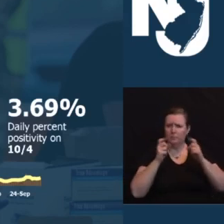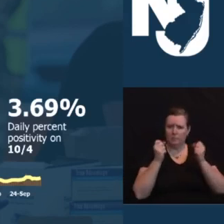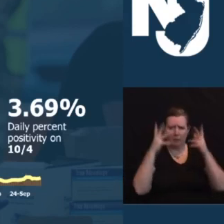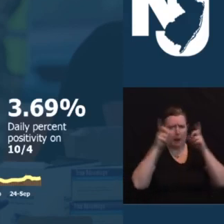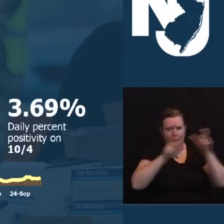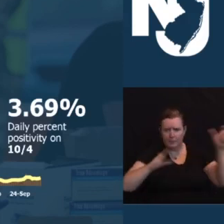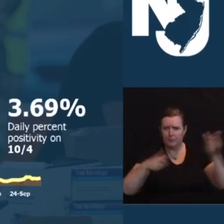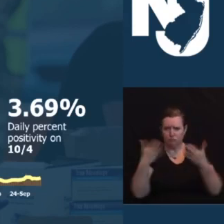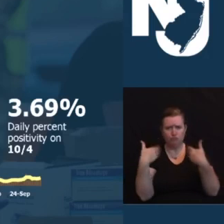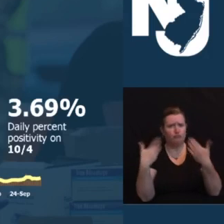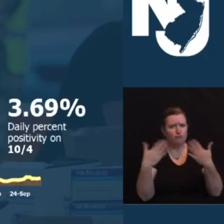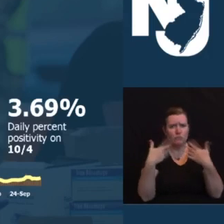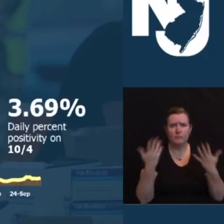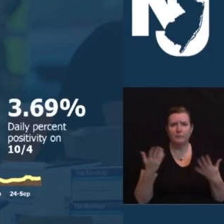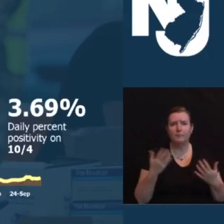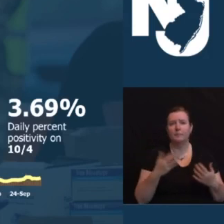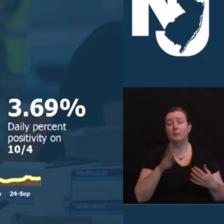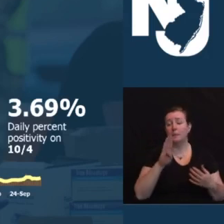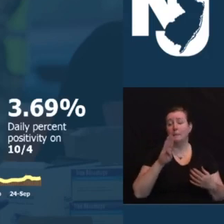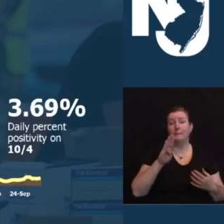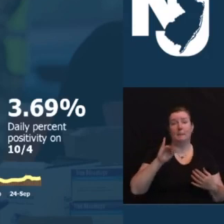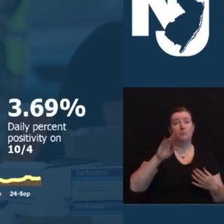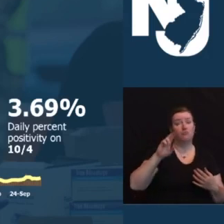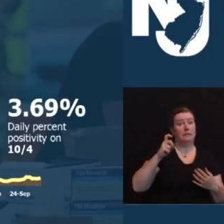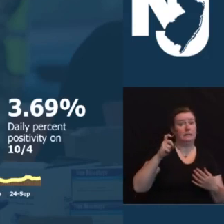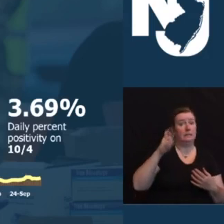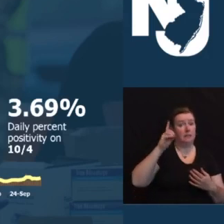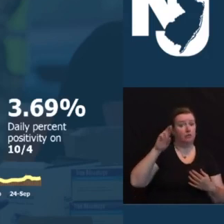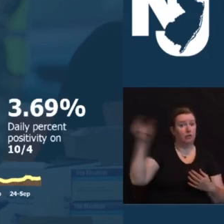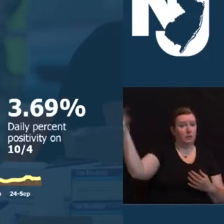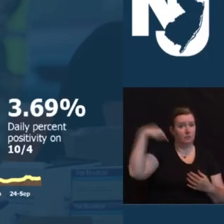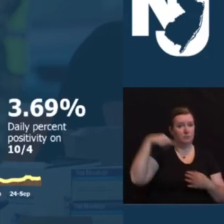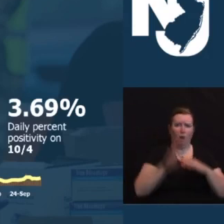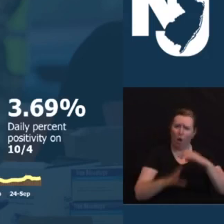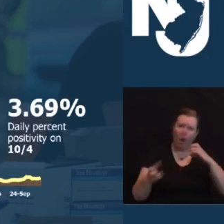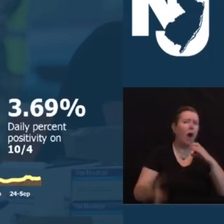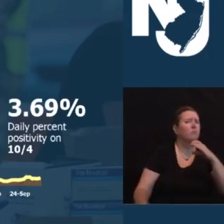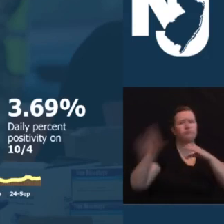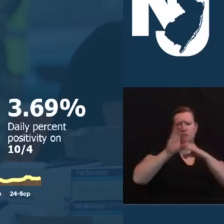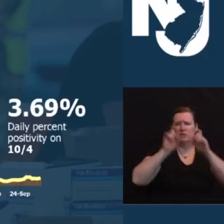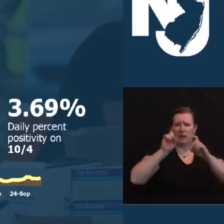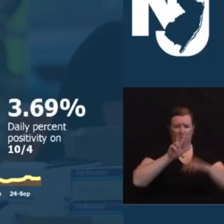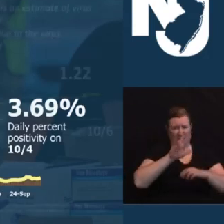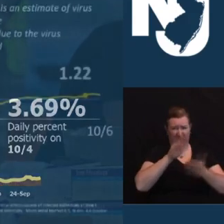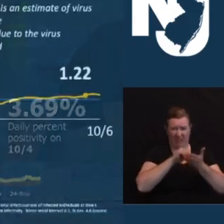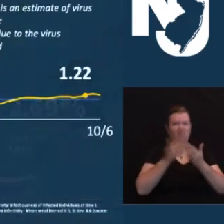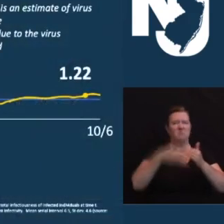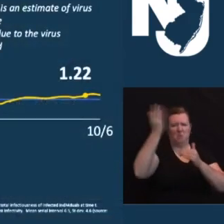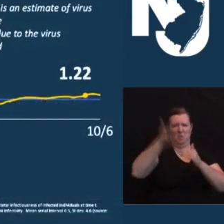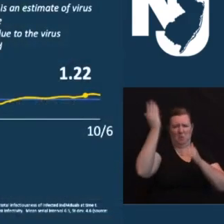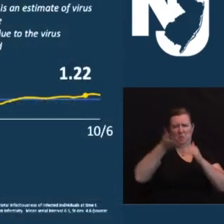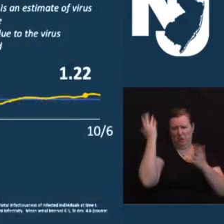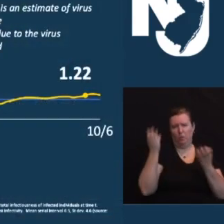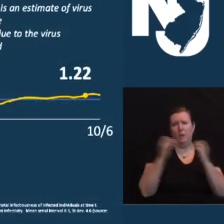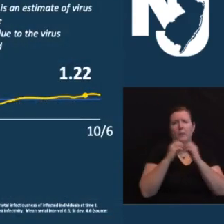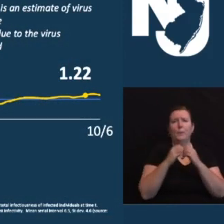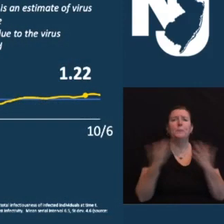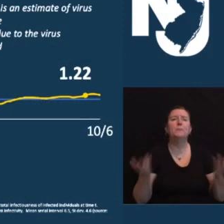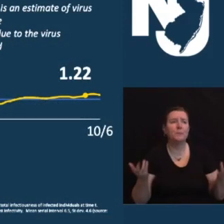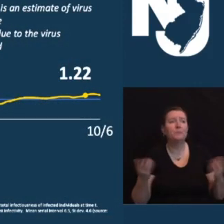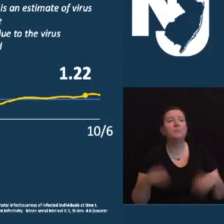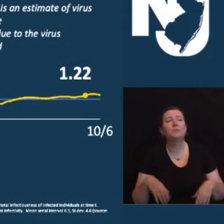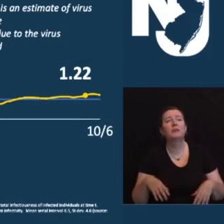first delivery has just come in, before we add that capacity to our numbers. Rate of transmission is currently 1.22. That's